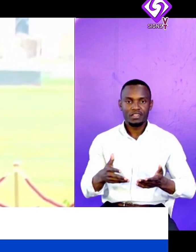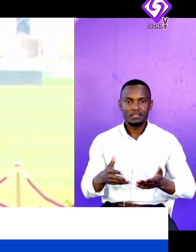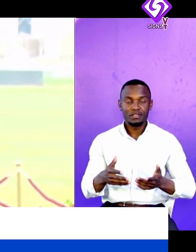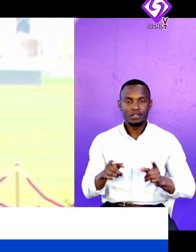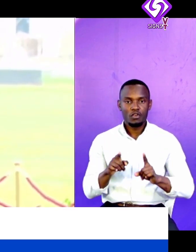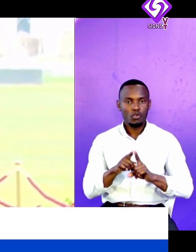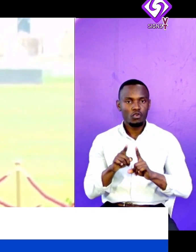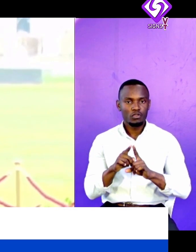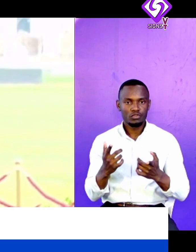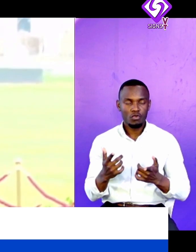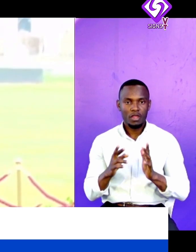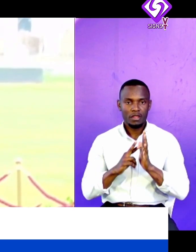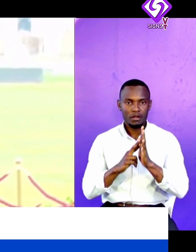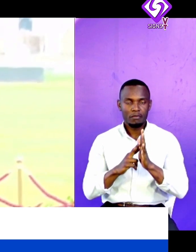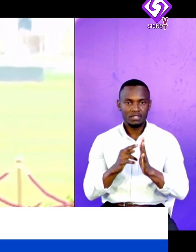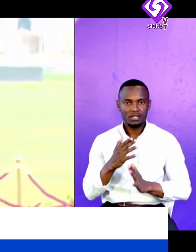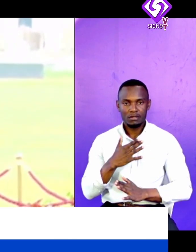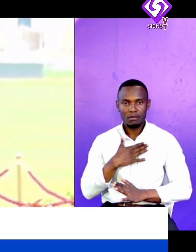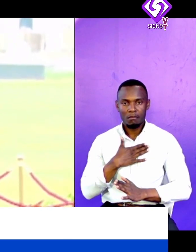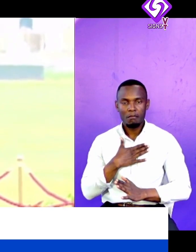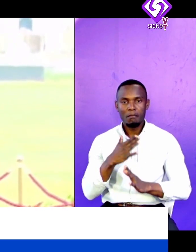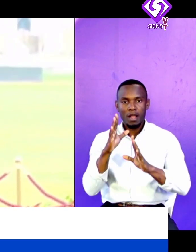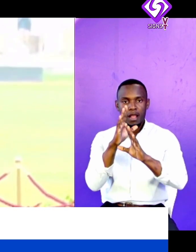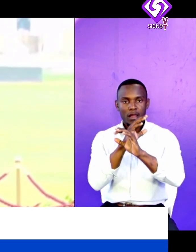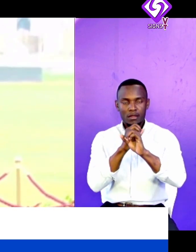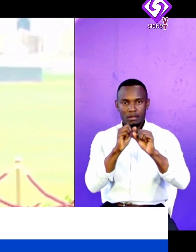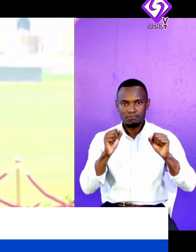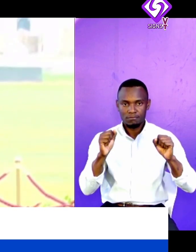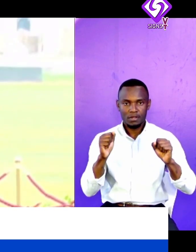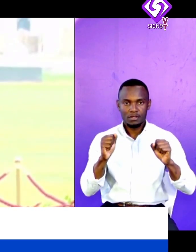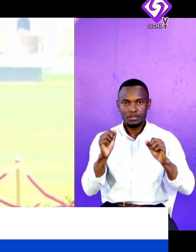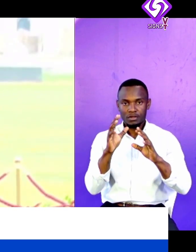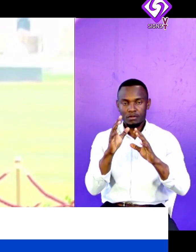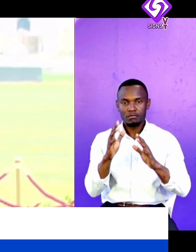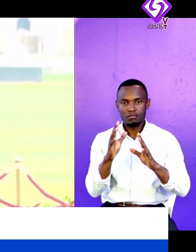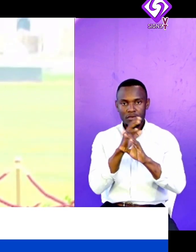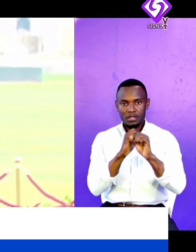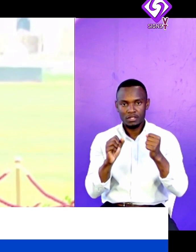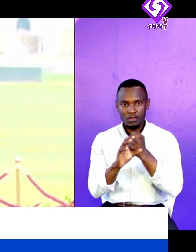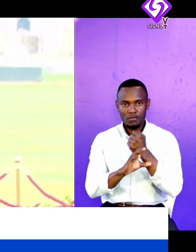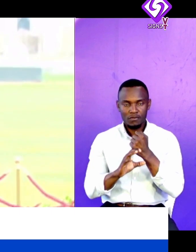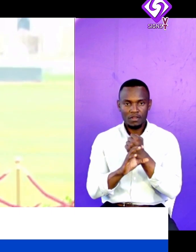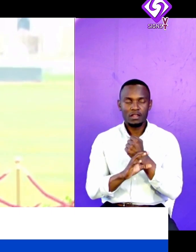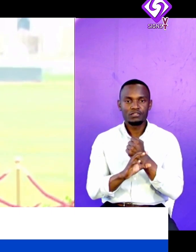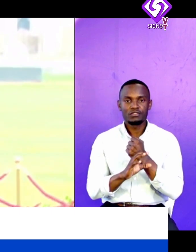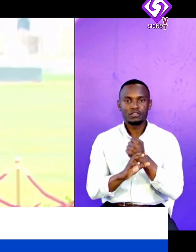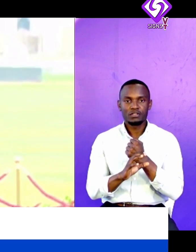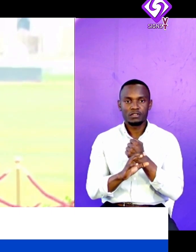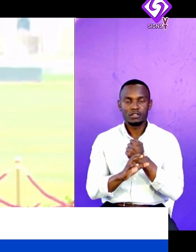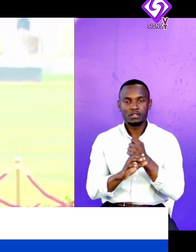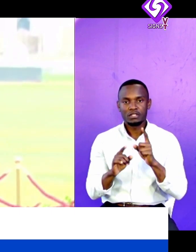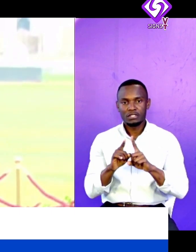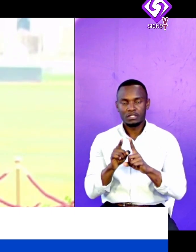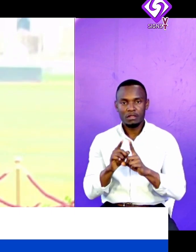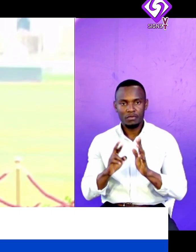convey, on behalf of my head of states, His Excellency Yitzhak Herzog, and on